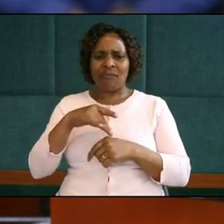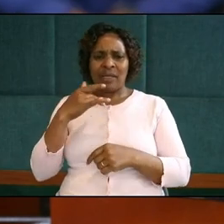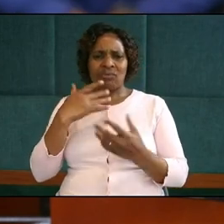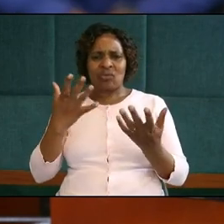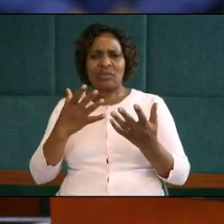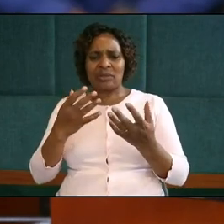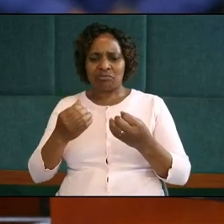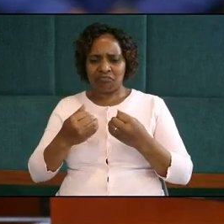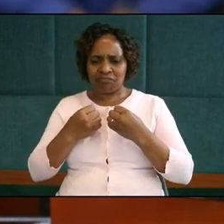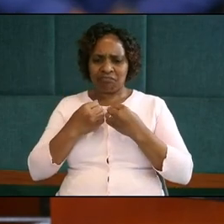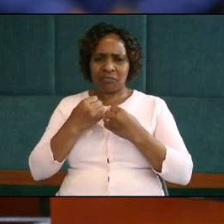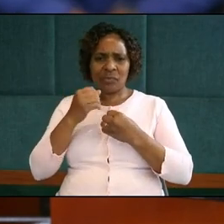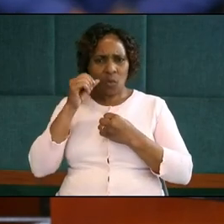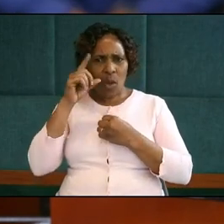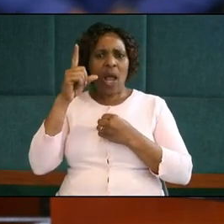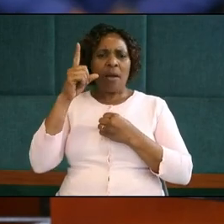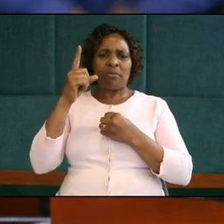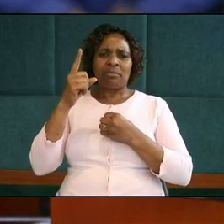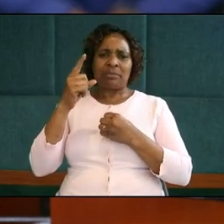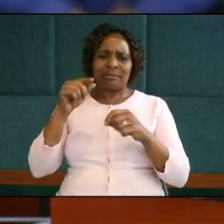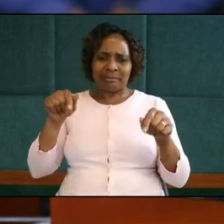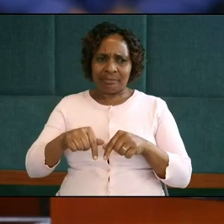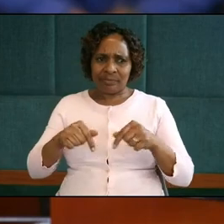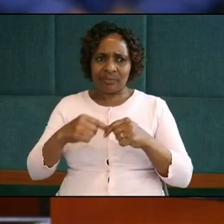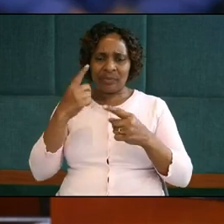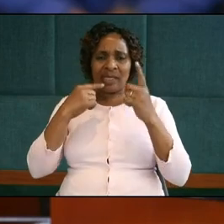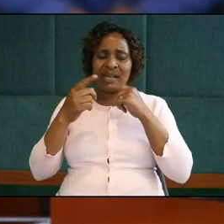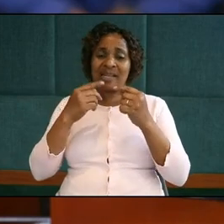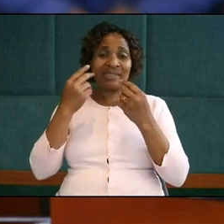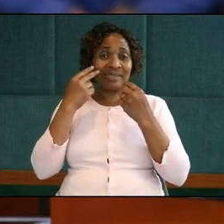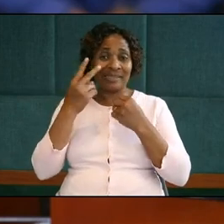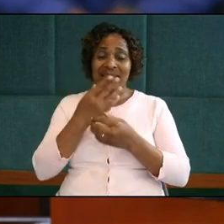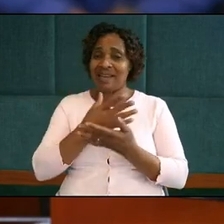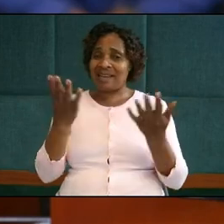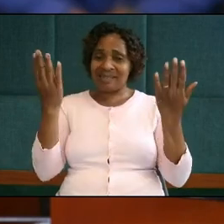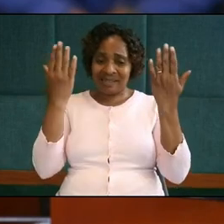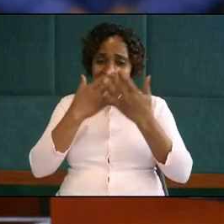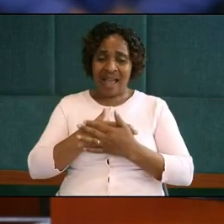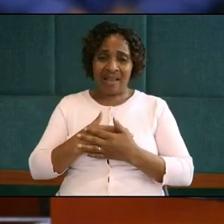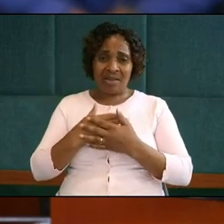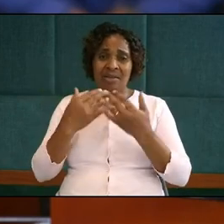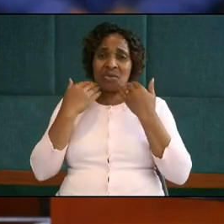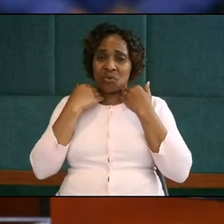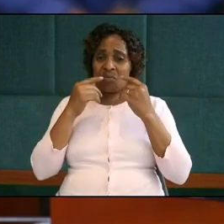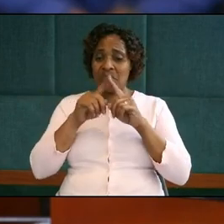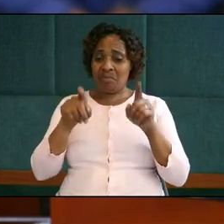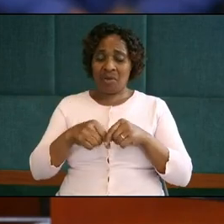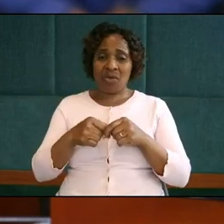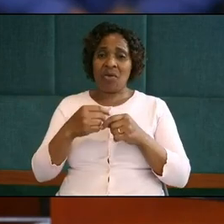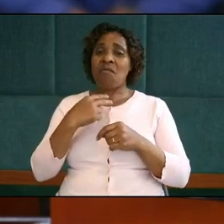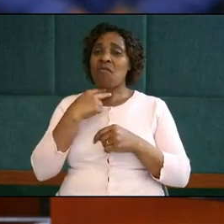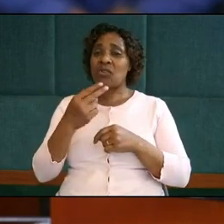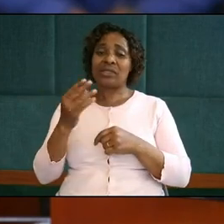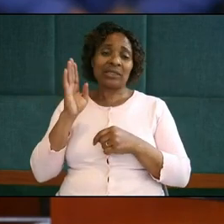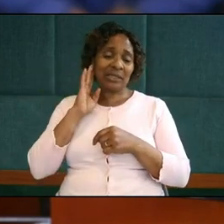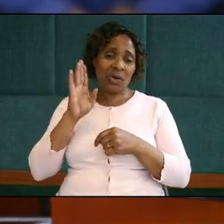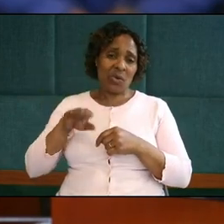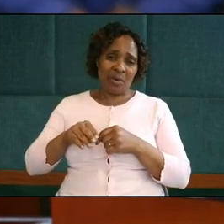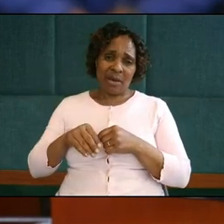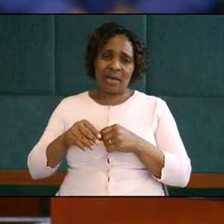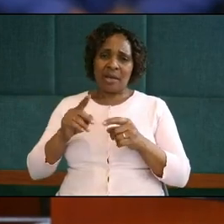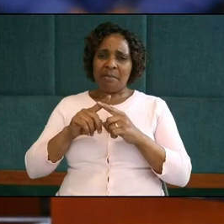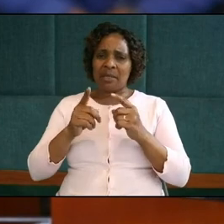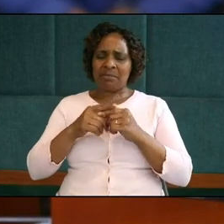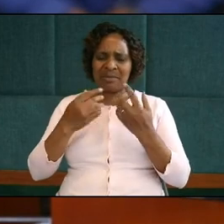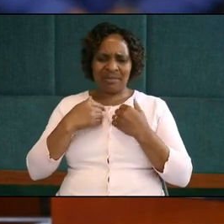she woke up. She was scared and crying. While she couldn't see anything in the dark bedroom, she could still hear the voice of the woman. "I'll send